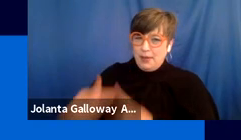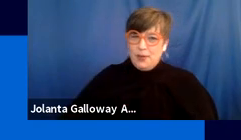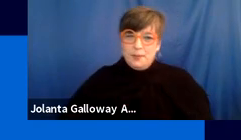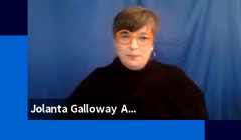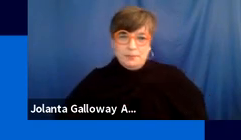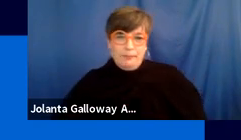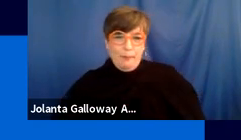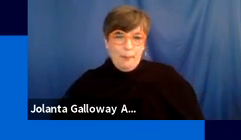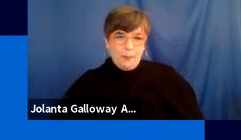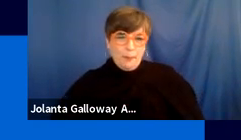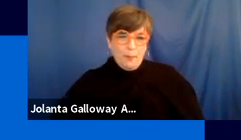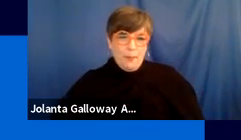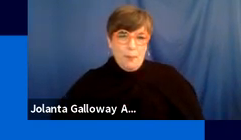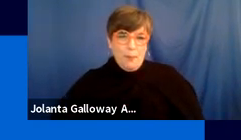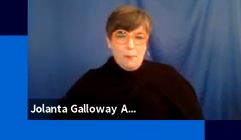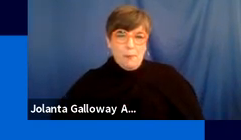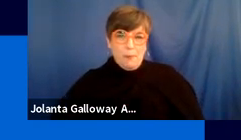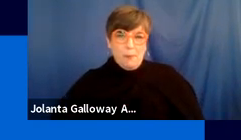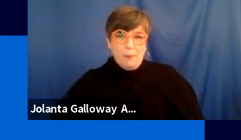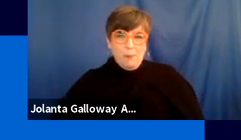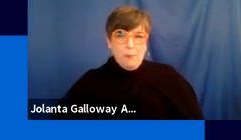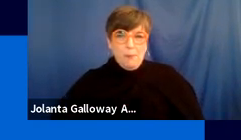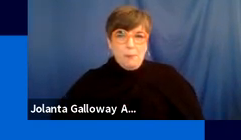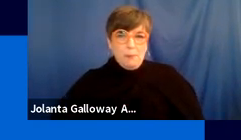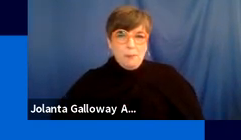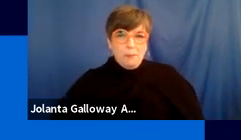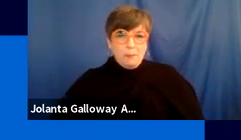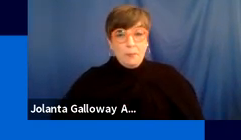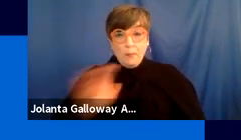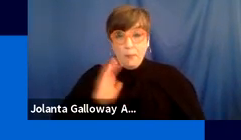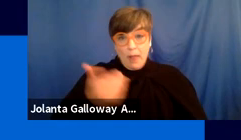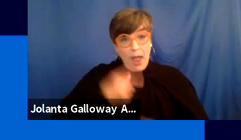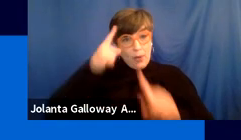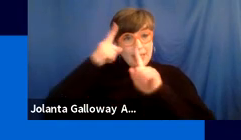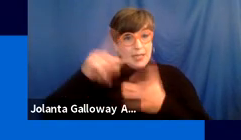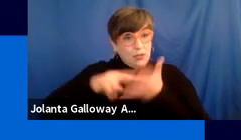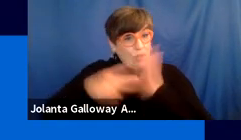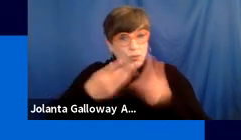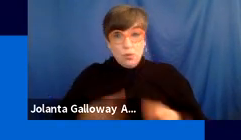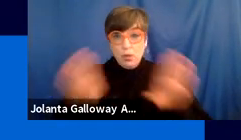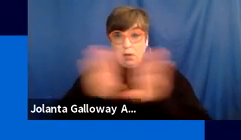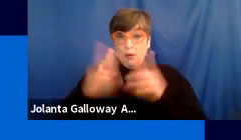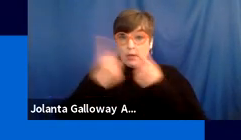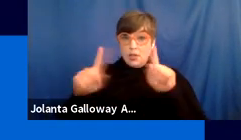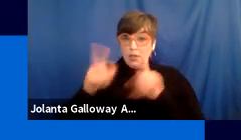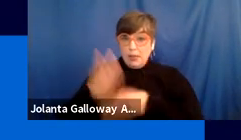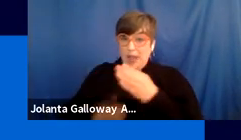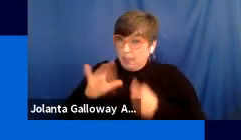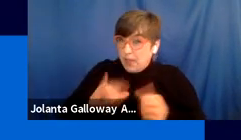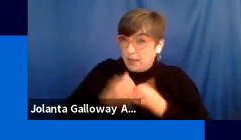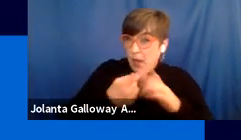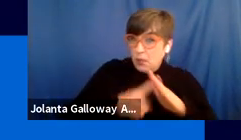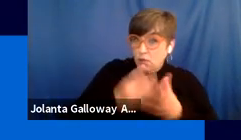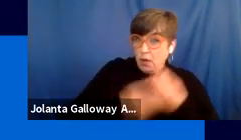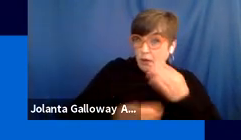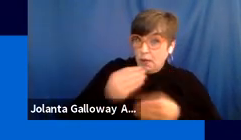Our collective urgency to close opportunity and achievement gaps was the foundation of this budget. We started our budget process again